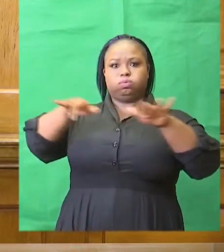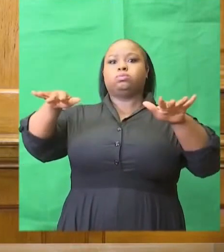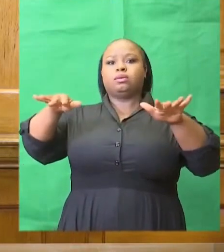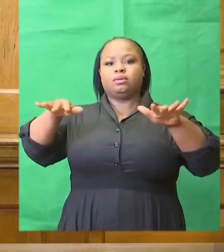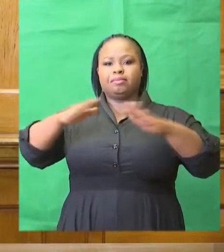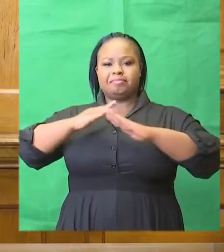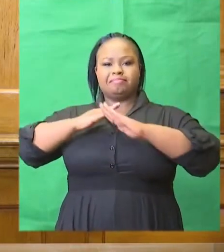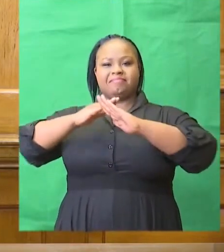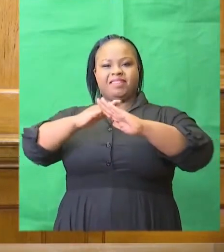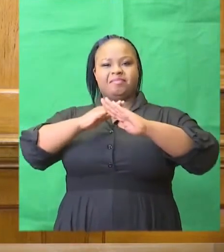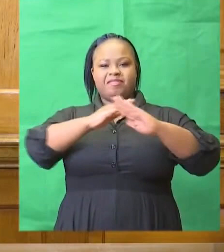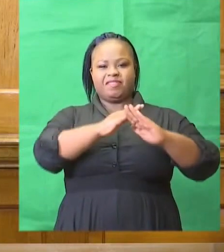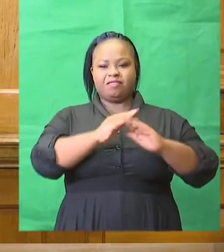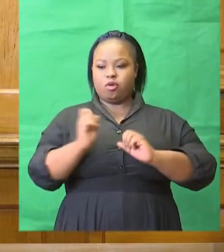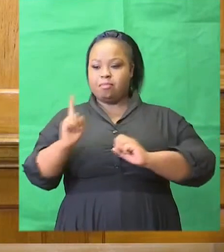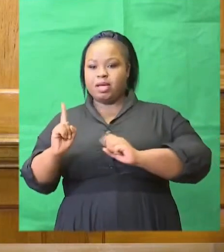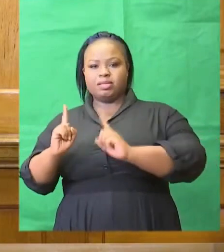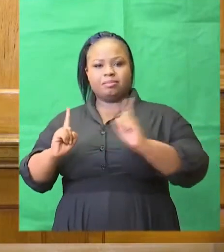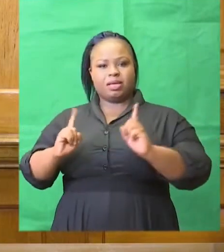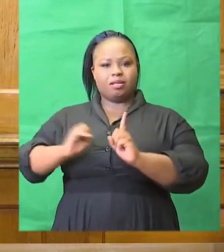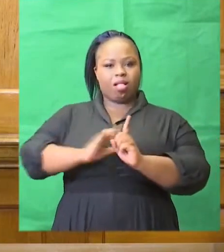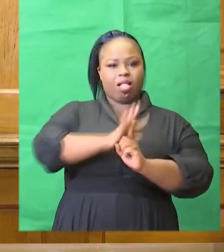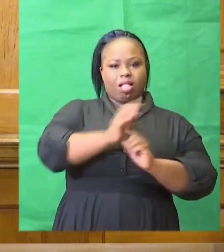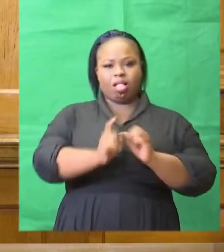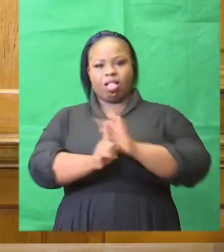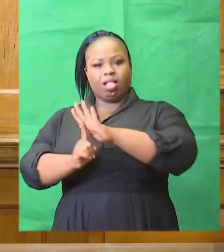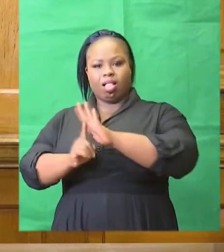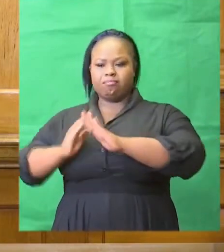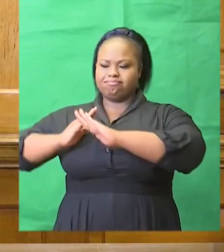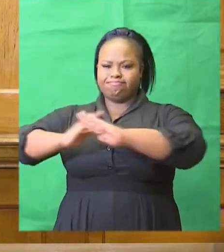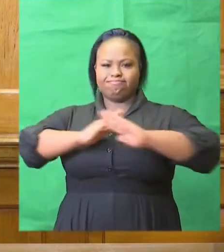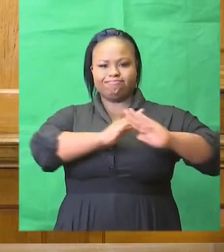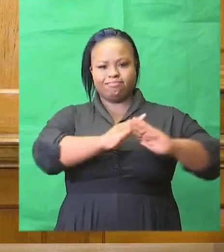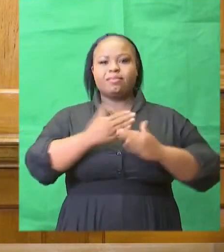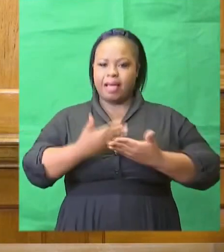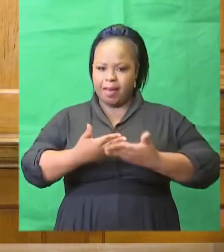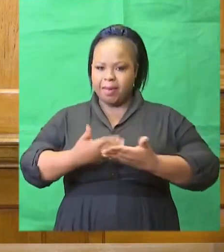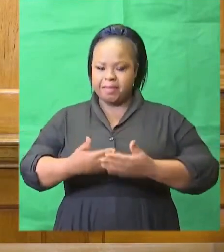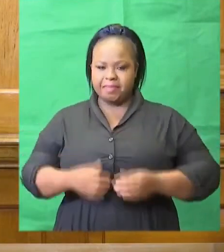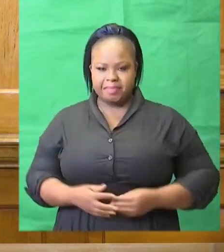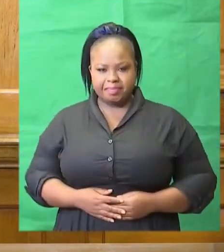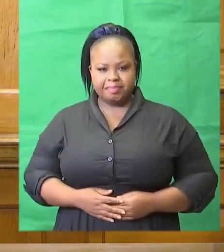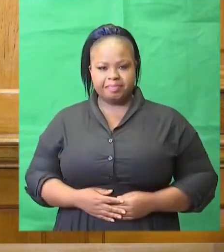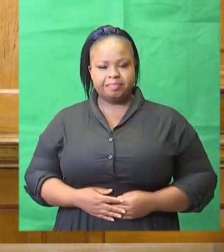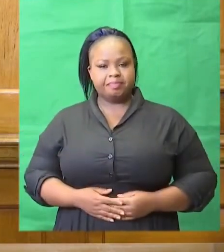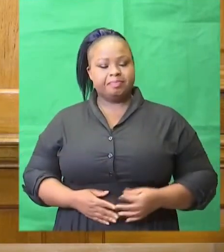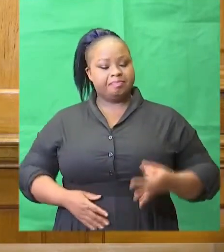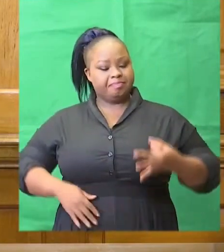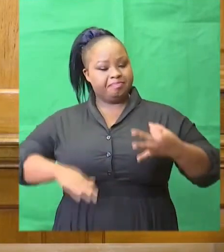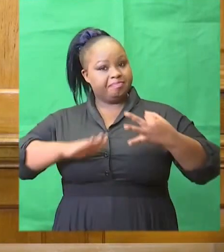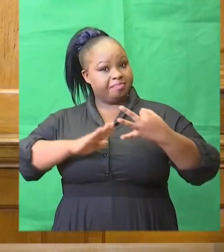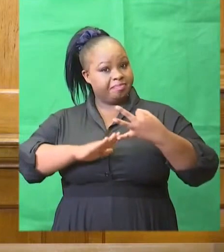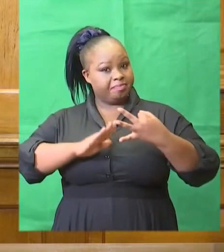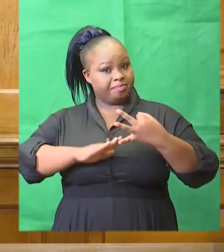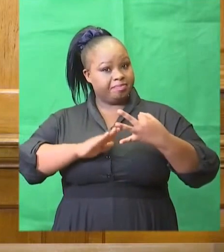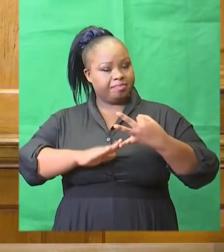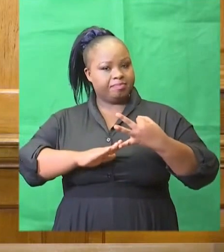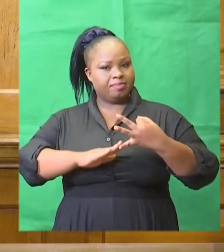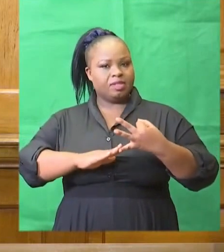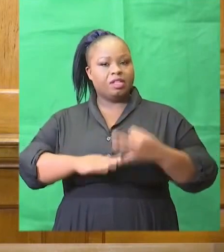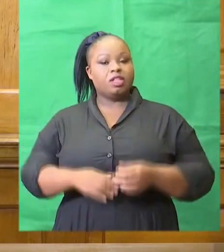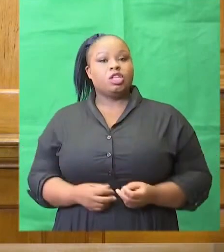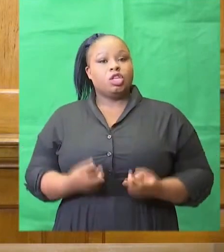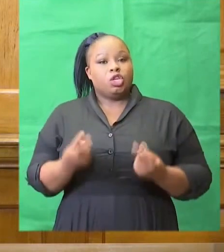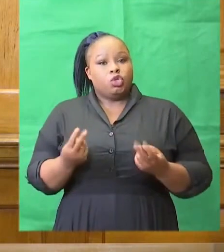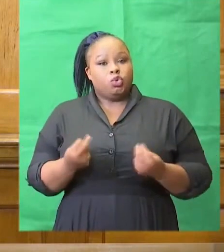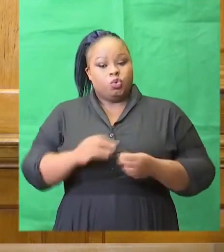the virus from one person to another. The third tool we have to fight the new